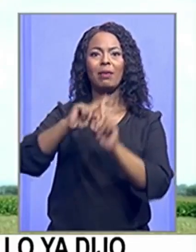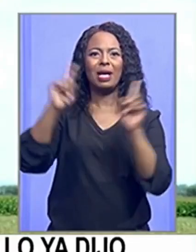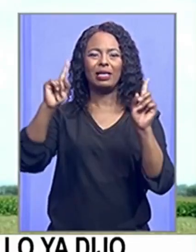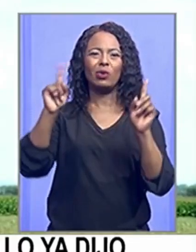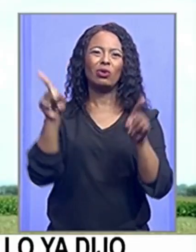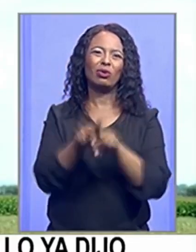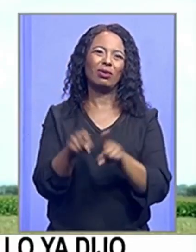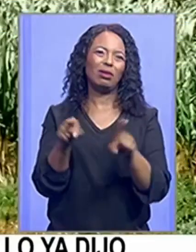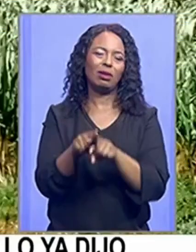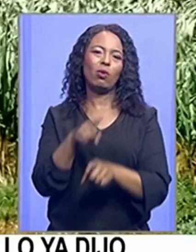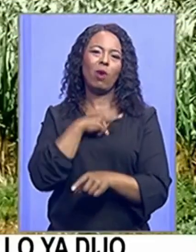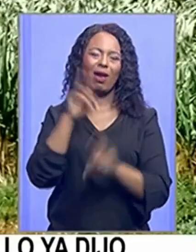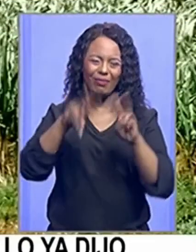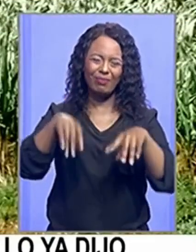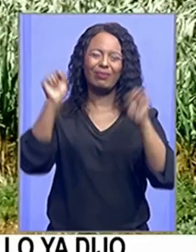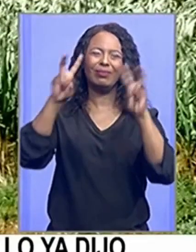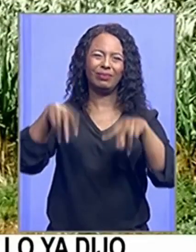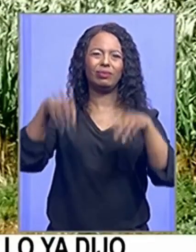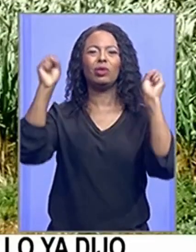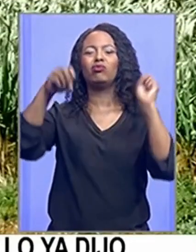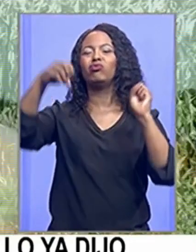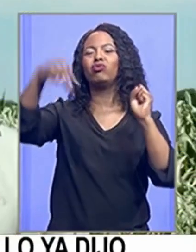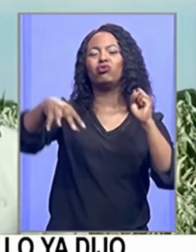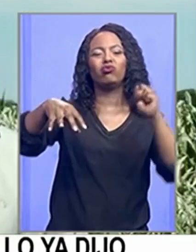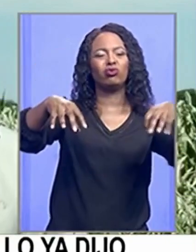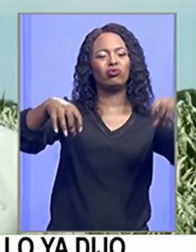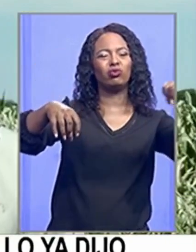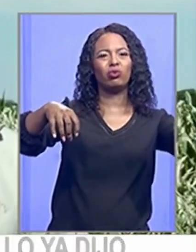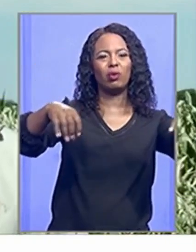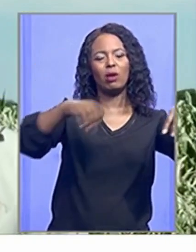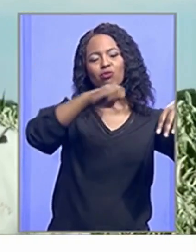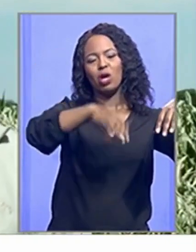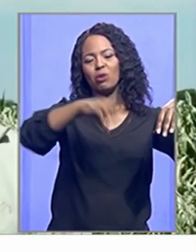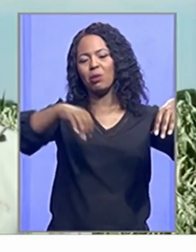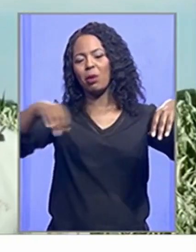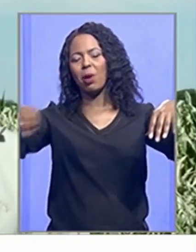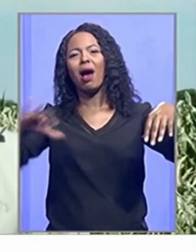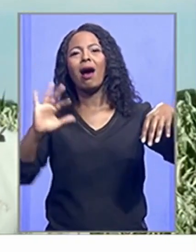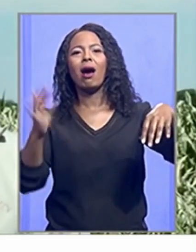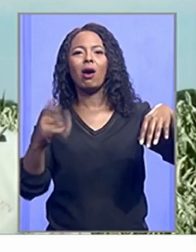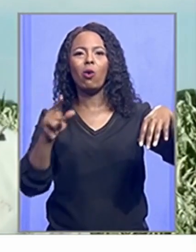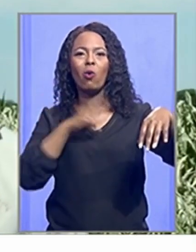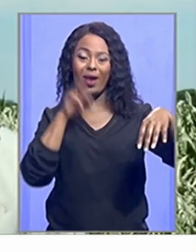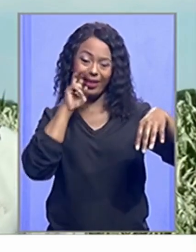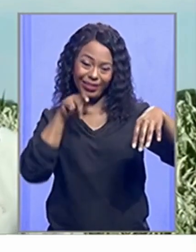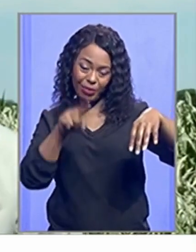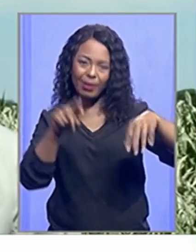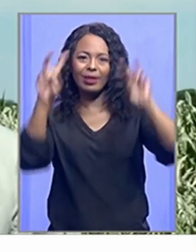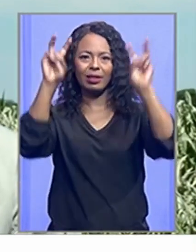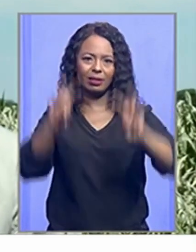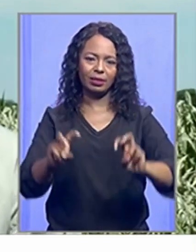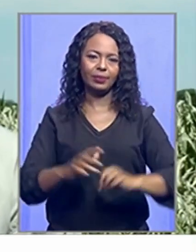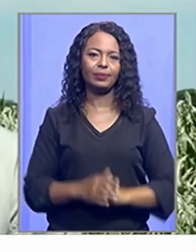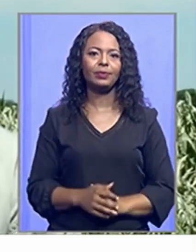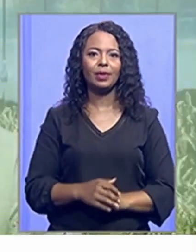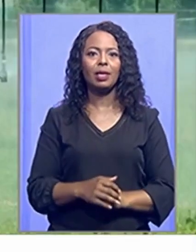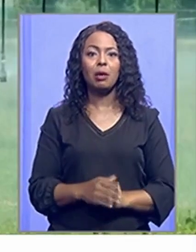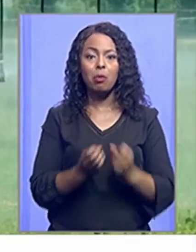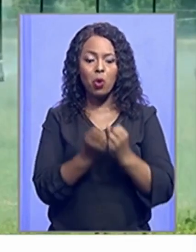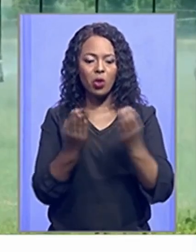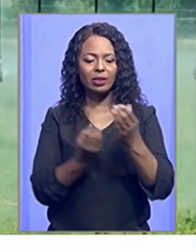ka lebaka la ho kgaolwa kgafetsa ha phepelo ya motlakase. As you can see at the back, some of the maize are busy